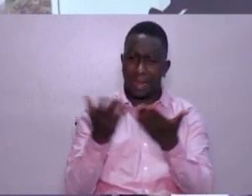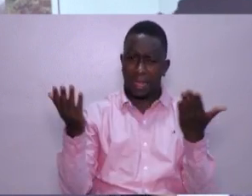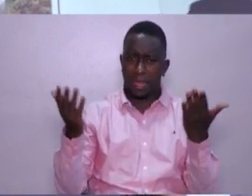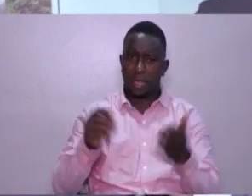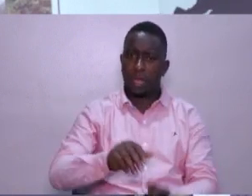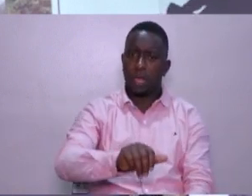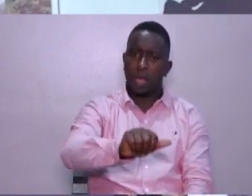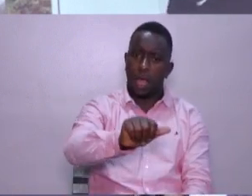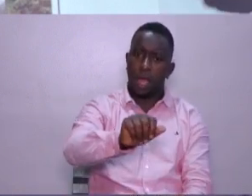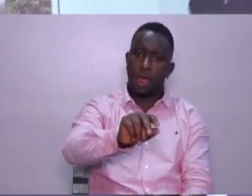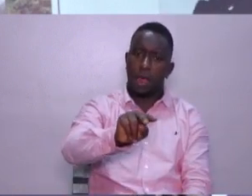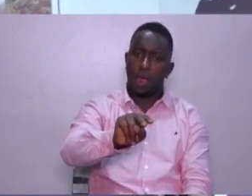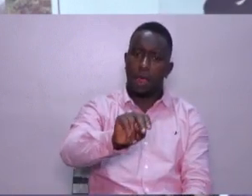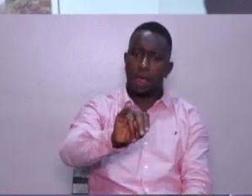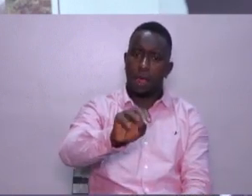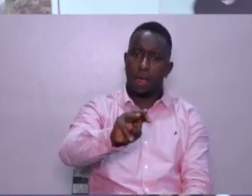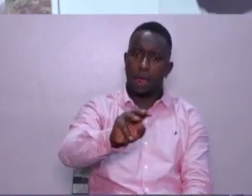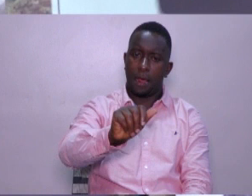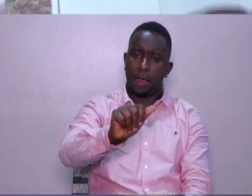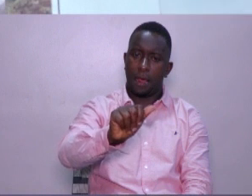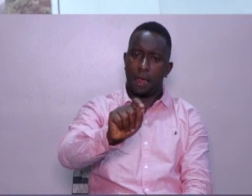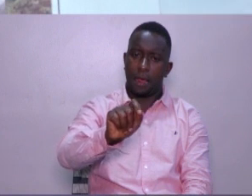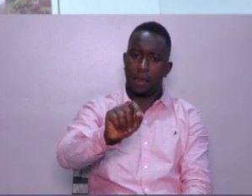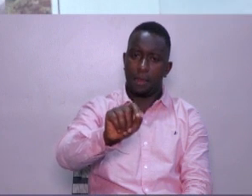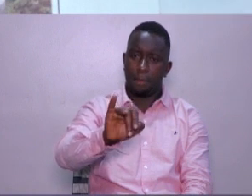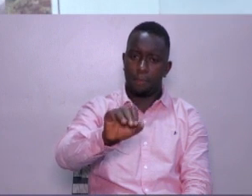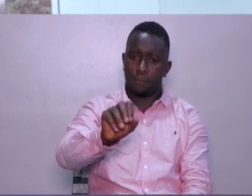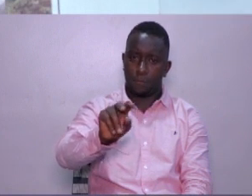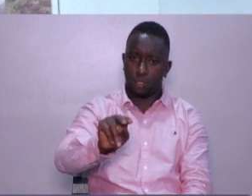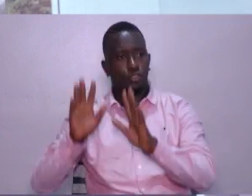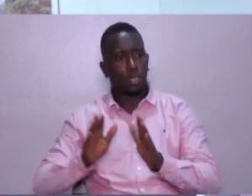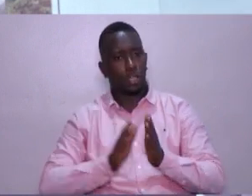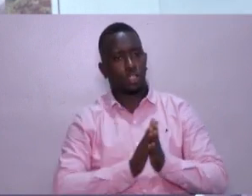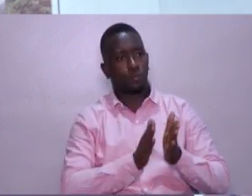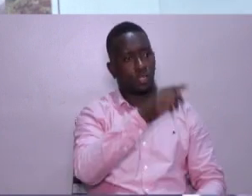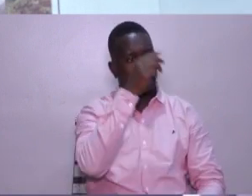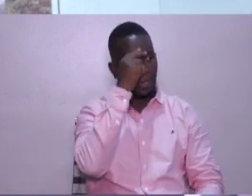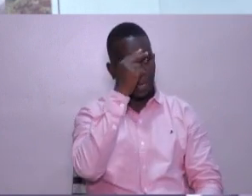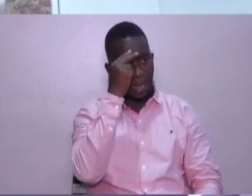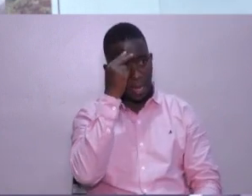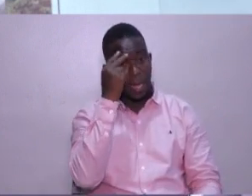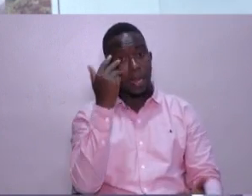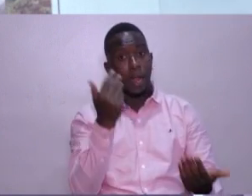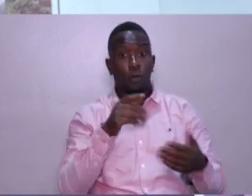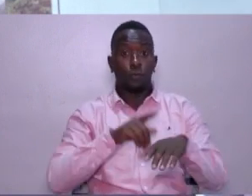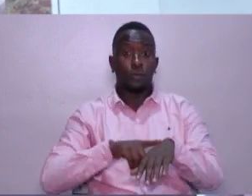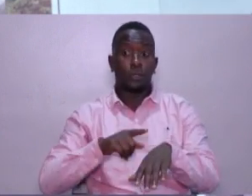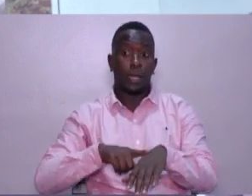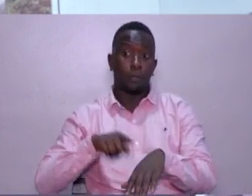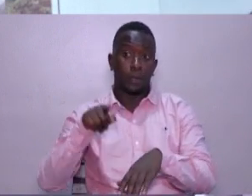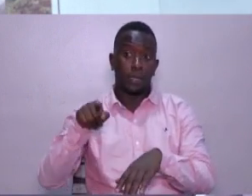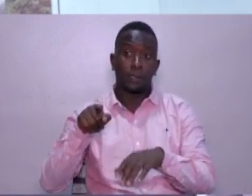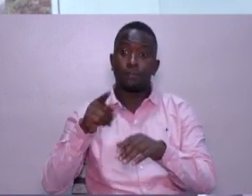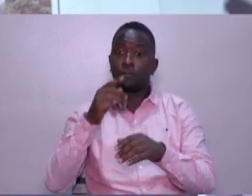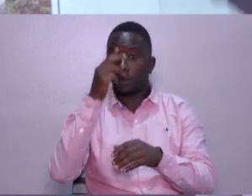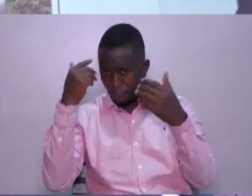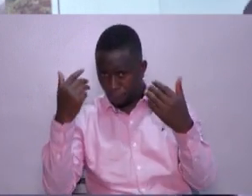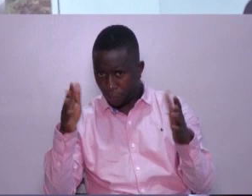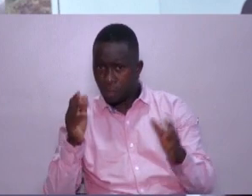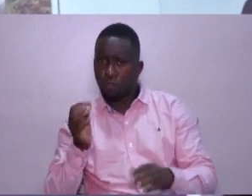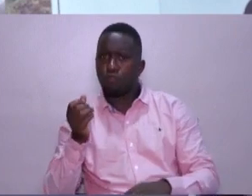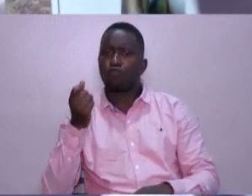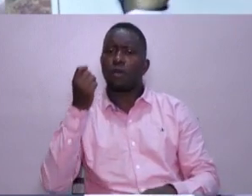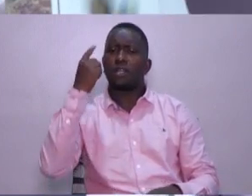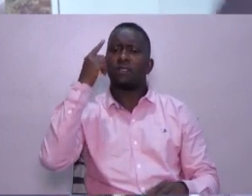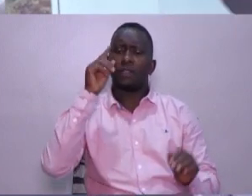teacher explains to the learner the different types of carbon-based fuel. So once the animator has understood that they need to create a